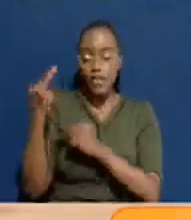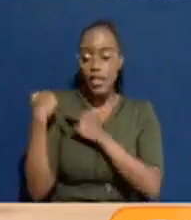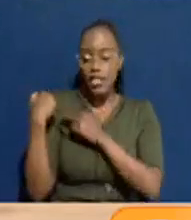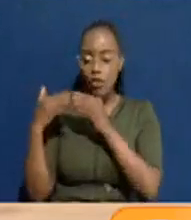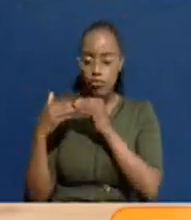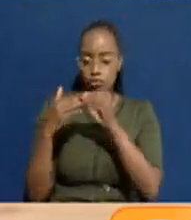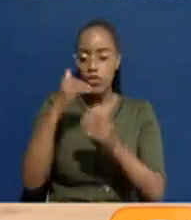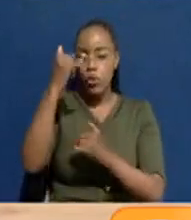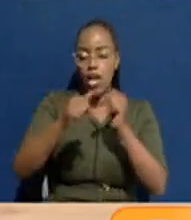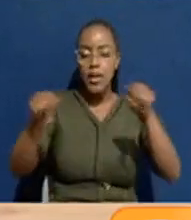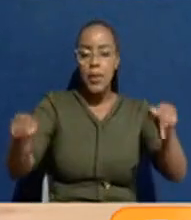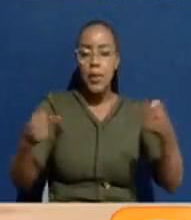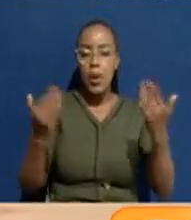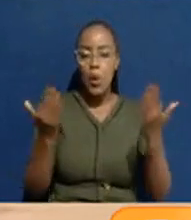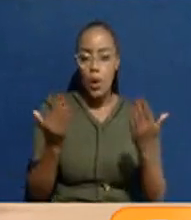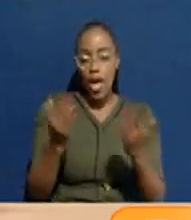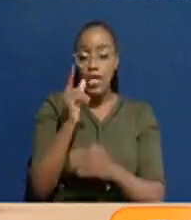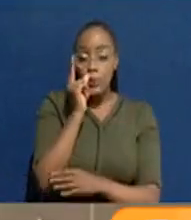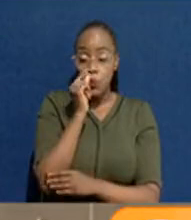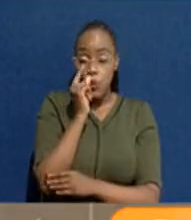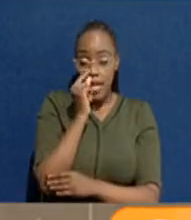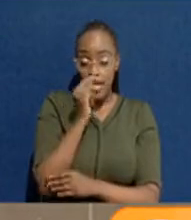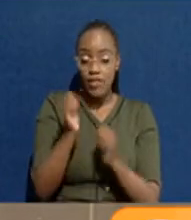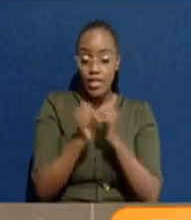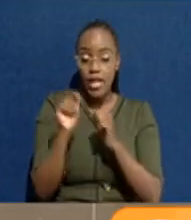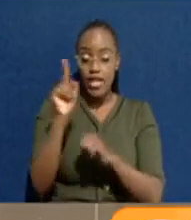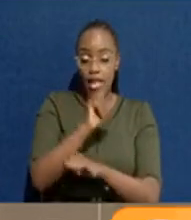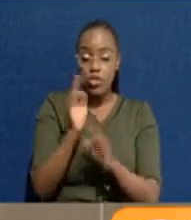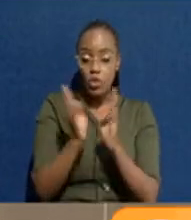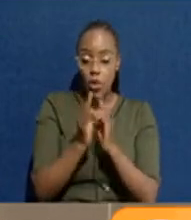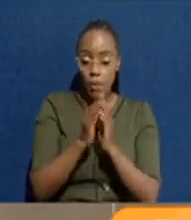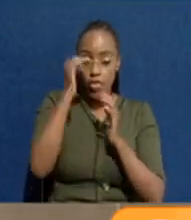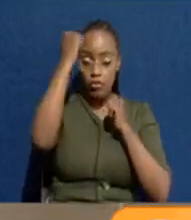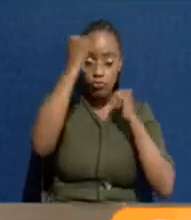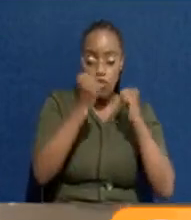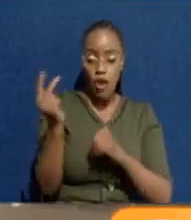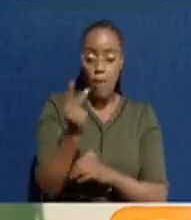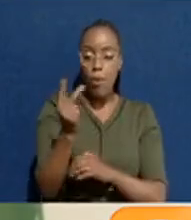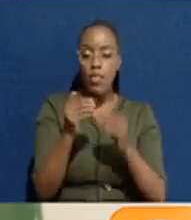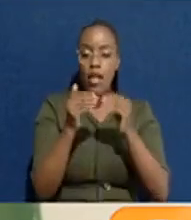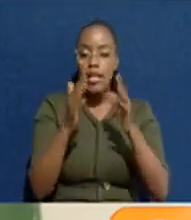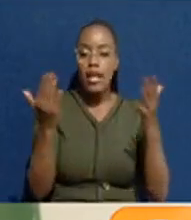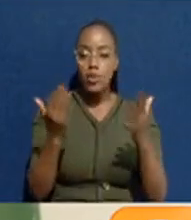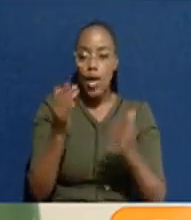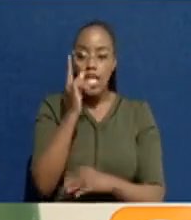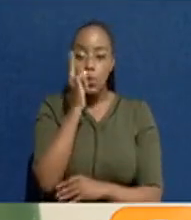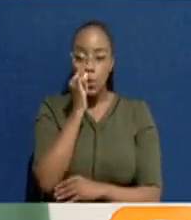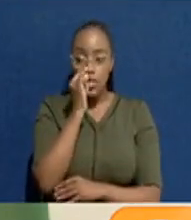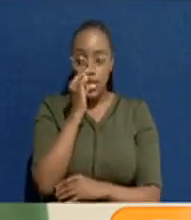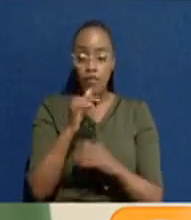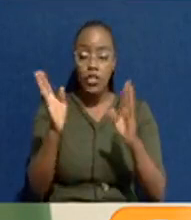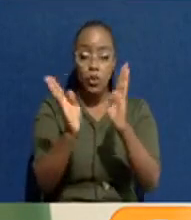quartet in ending the conflict in Sudan, and have 10 days to meet the warring military generals in Sudan.